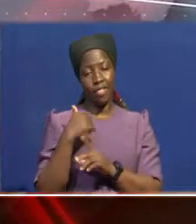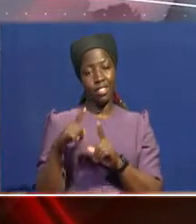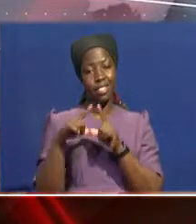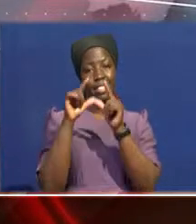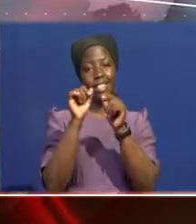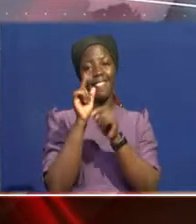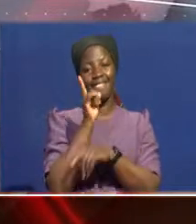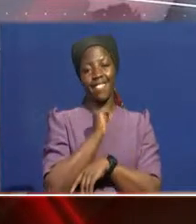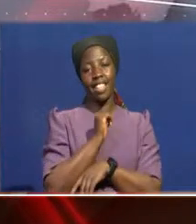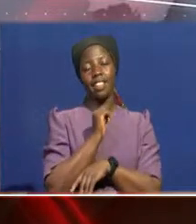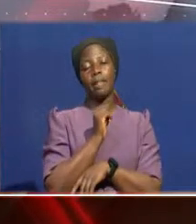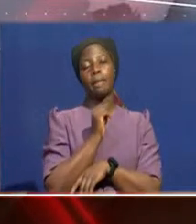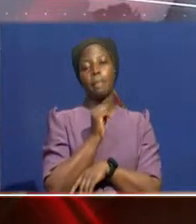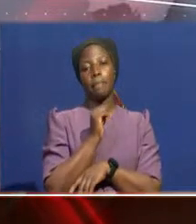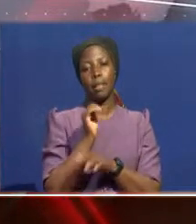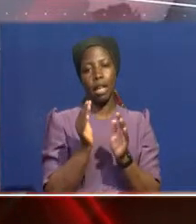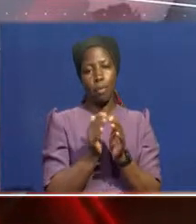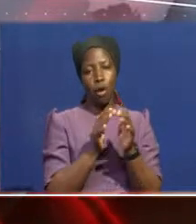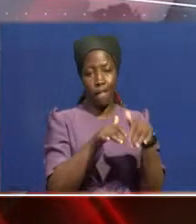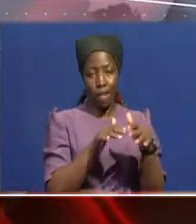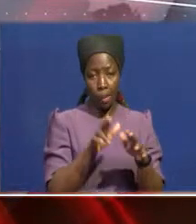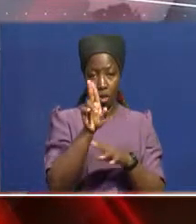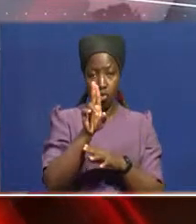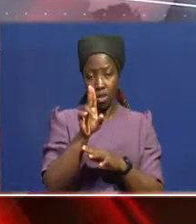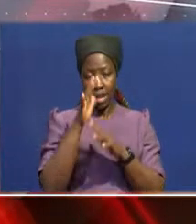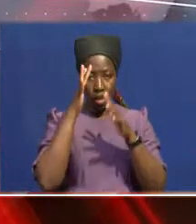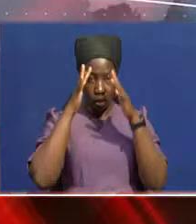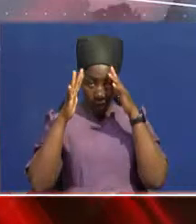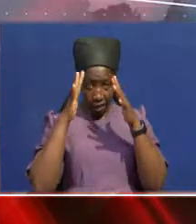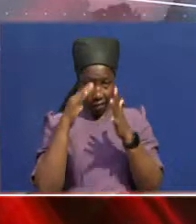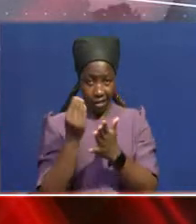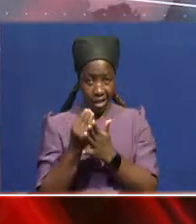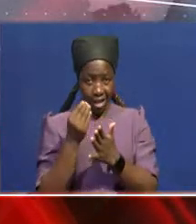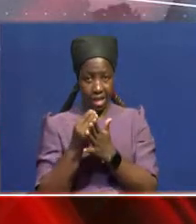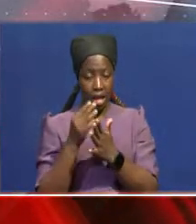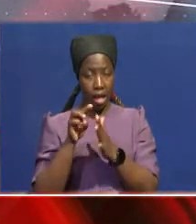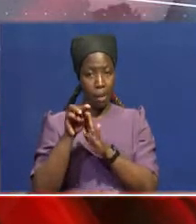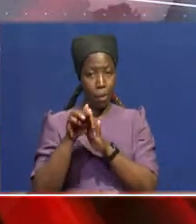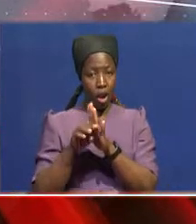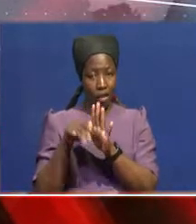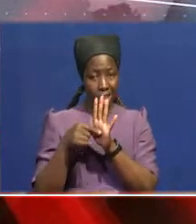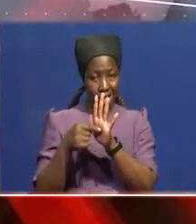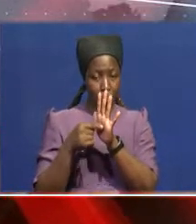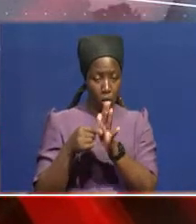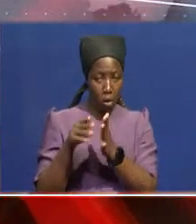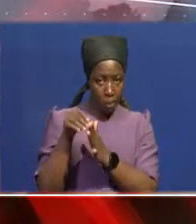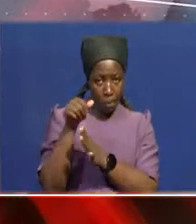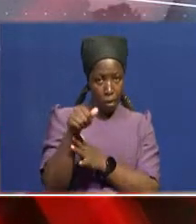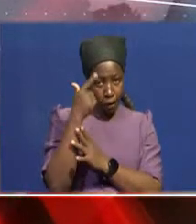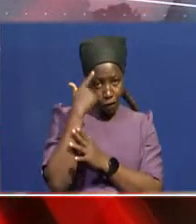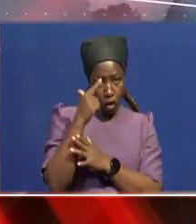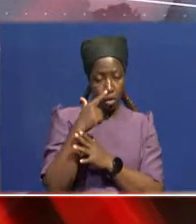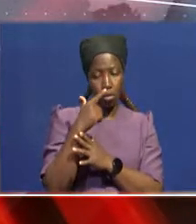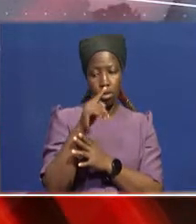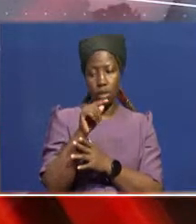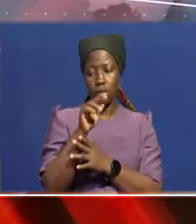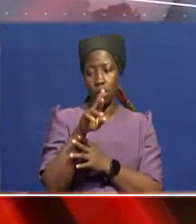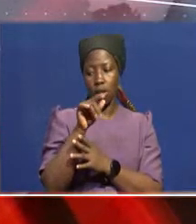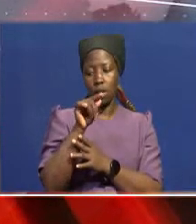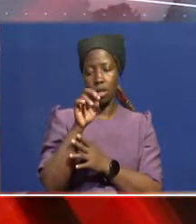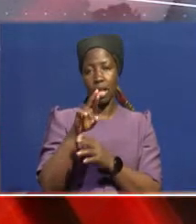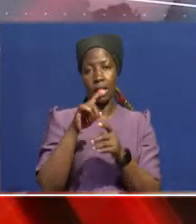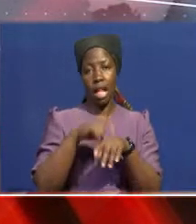farmers using innovating financing models such as paying for equipment as they use it is attracting the youth